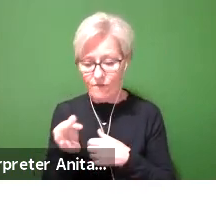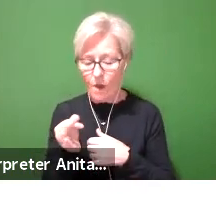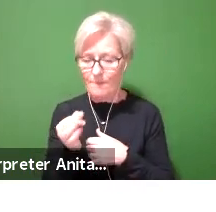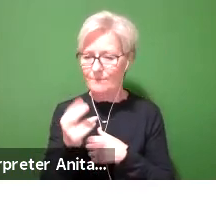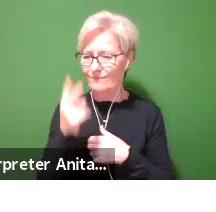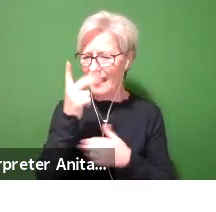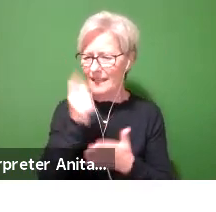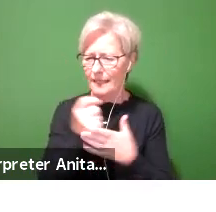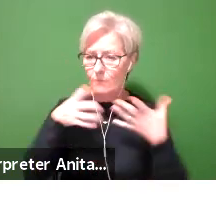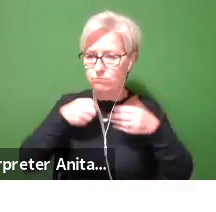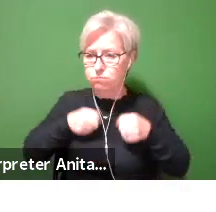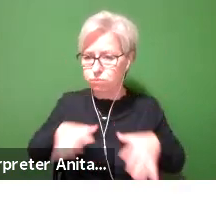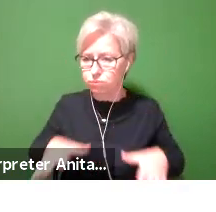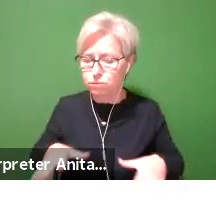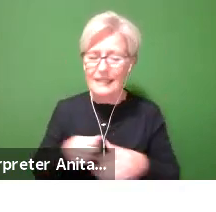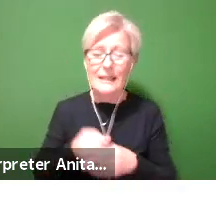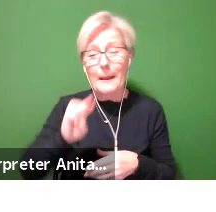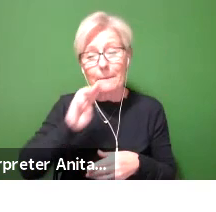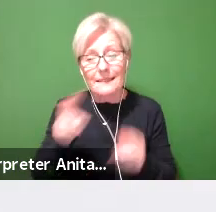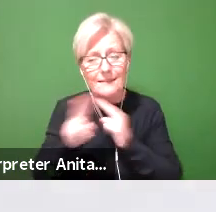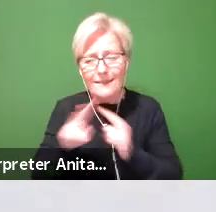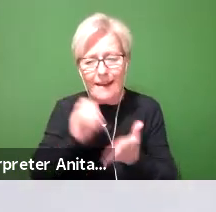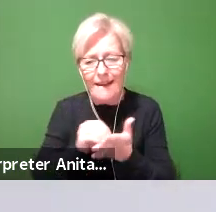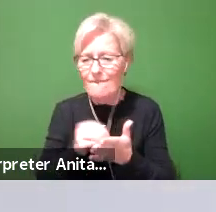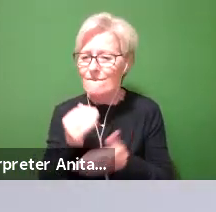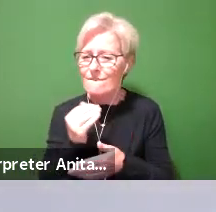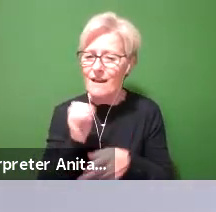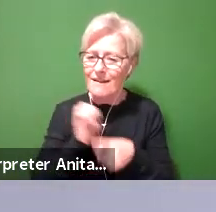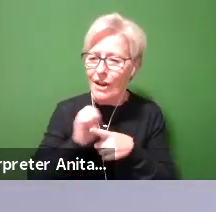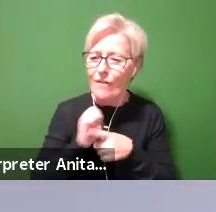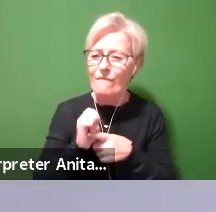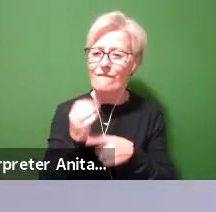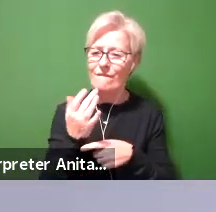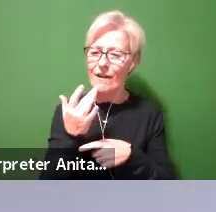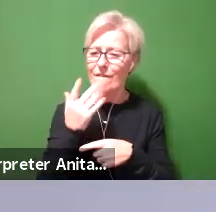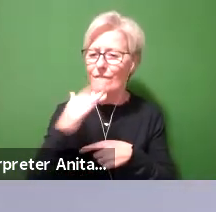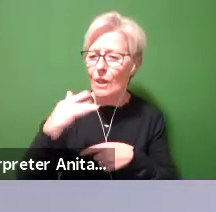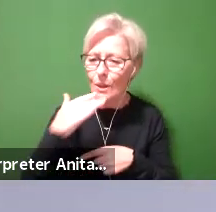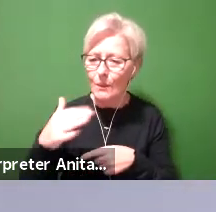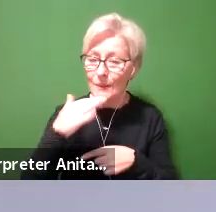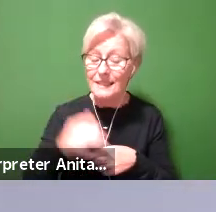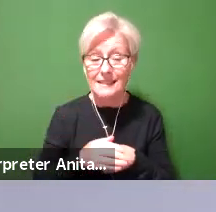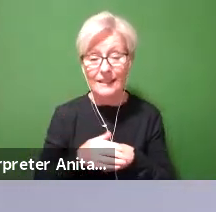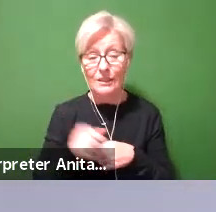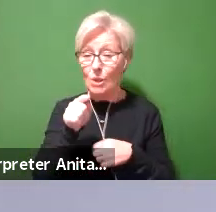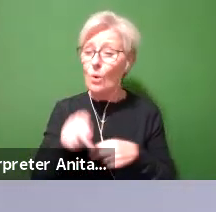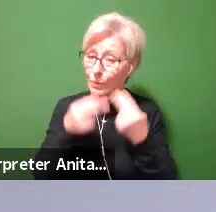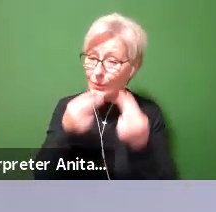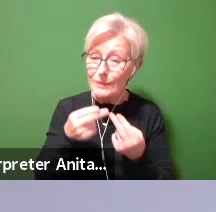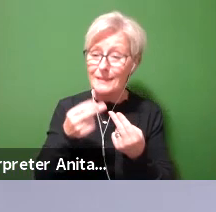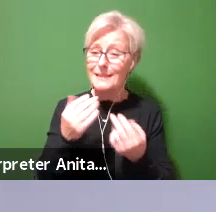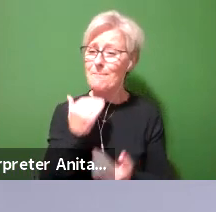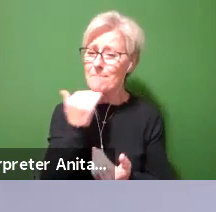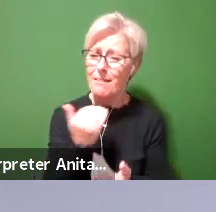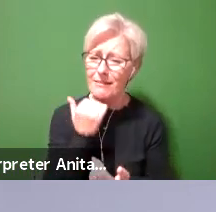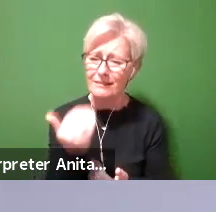well hydrated. If you're getting lots of these symptoms, you'll need to replace the fluids that you might have lost. Being well